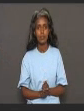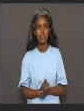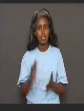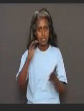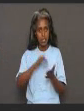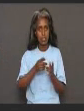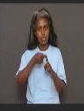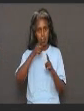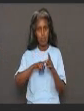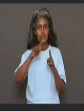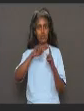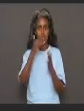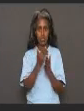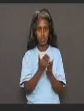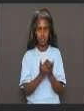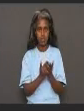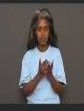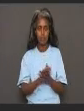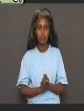Let's get back to our lesson.